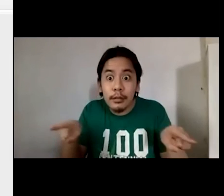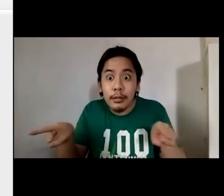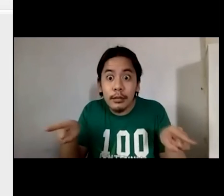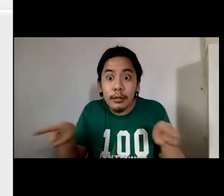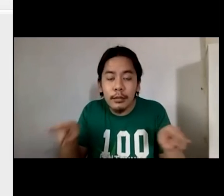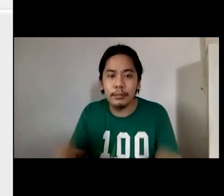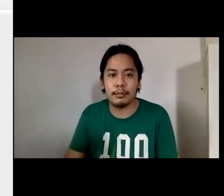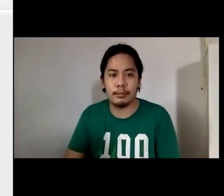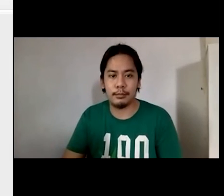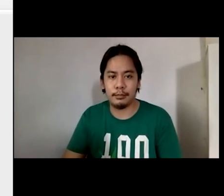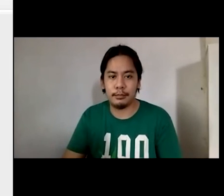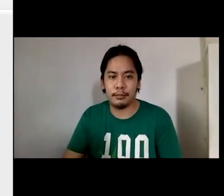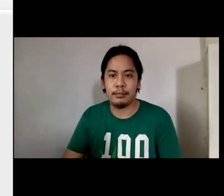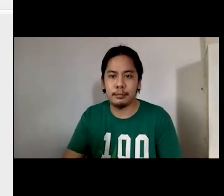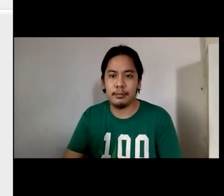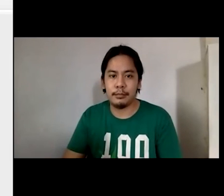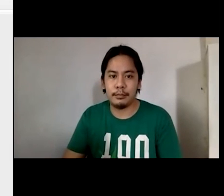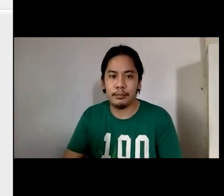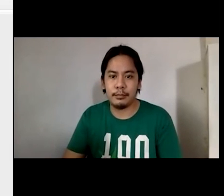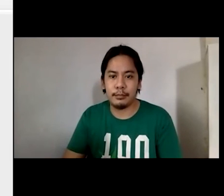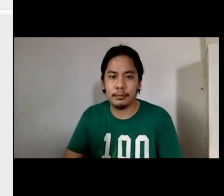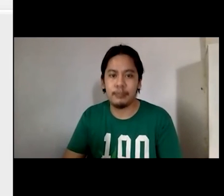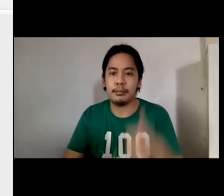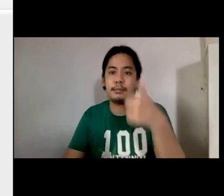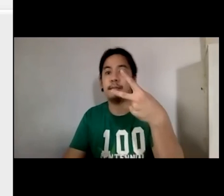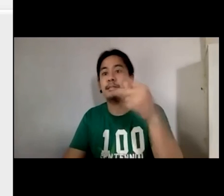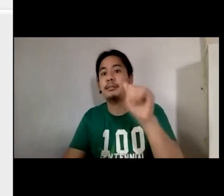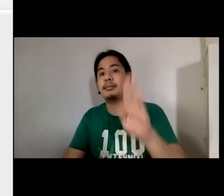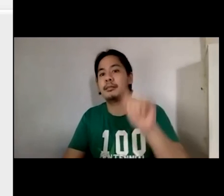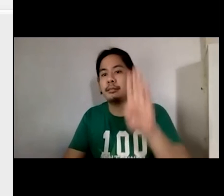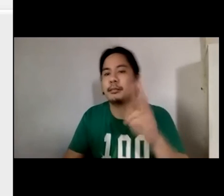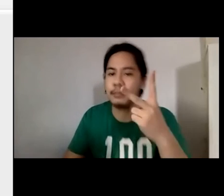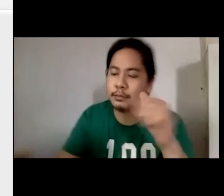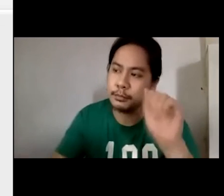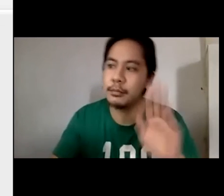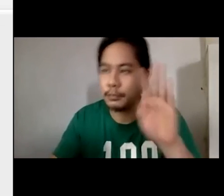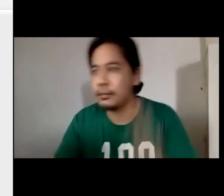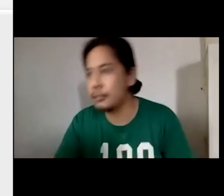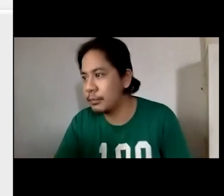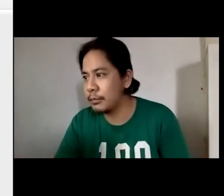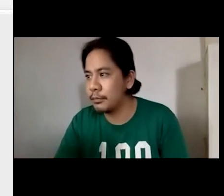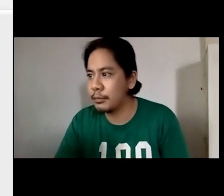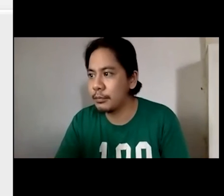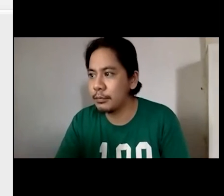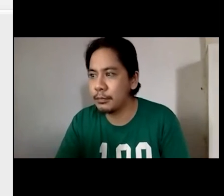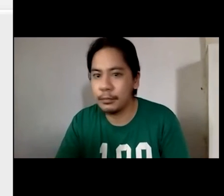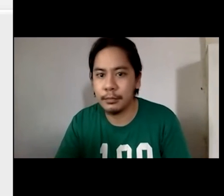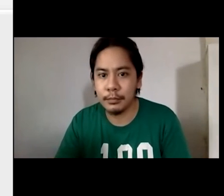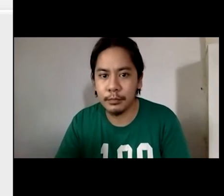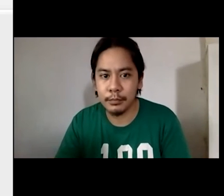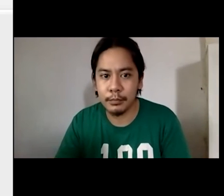which, Yes. right? Yes. Like that. Yes. Yes. That's especially true here because